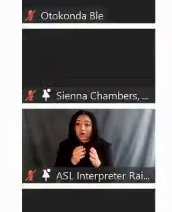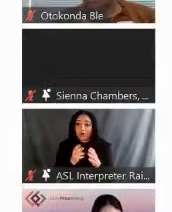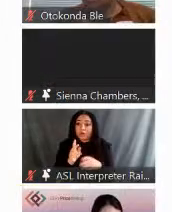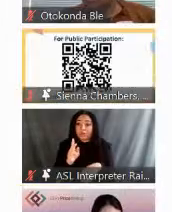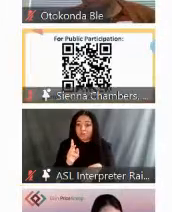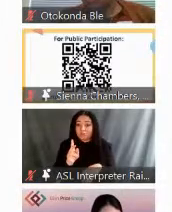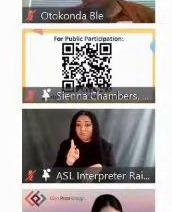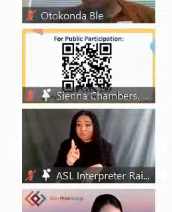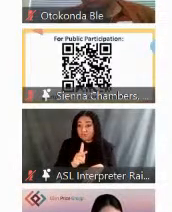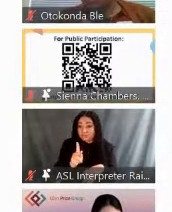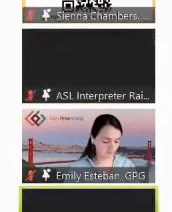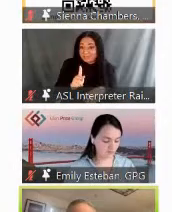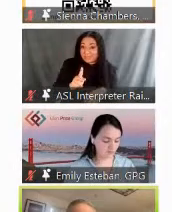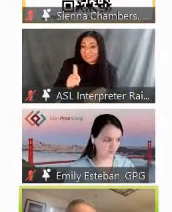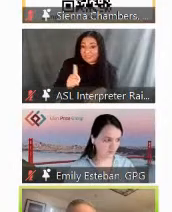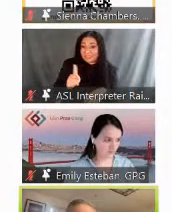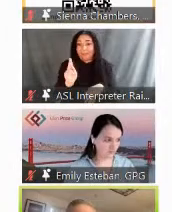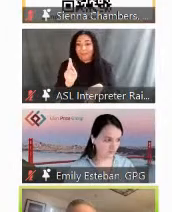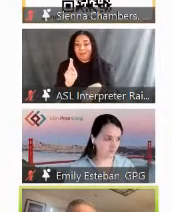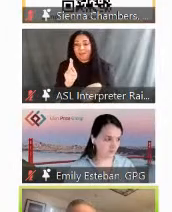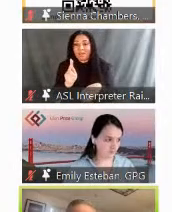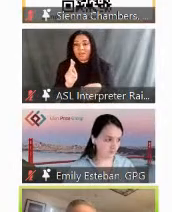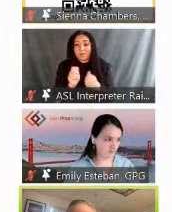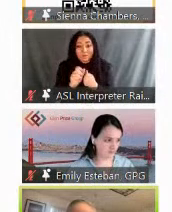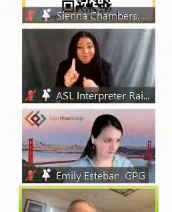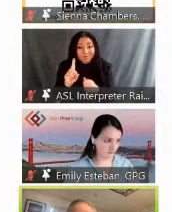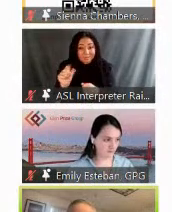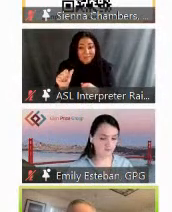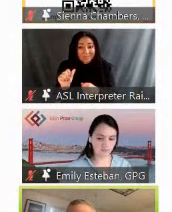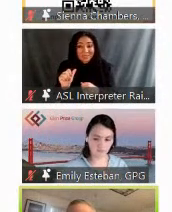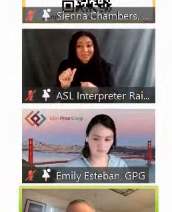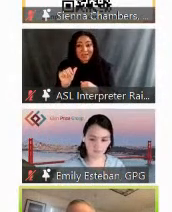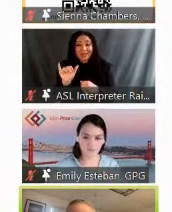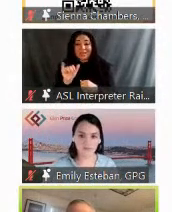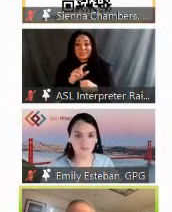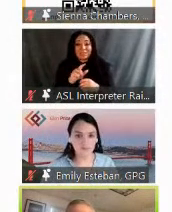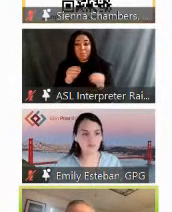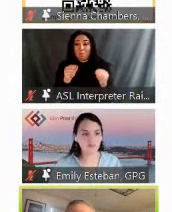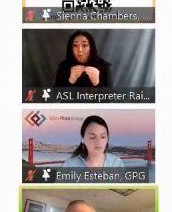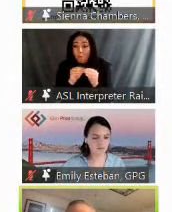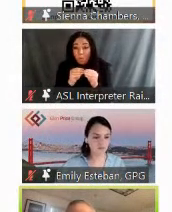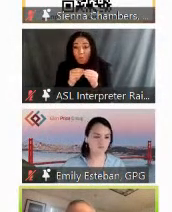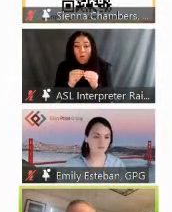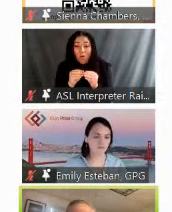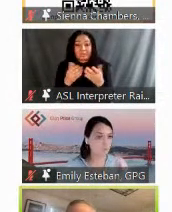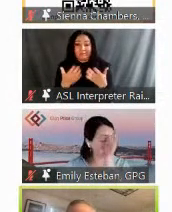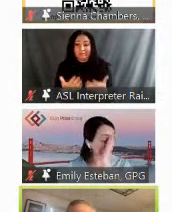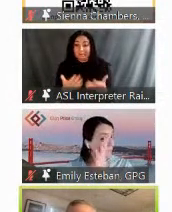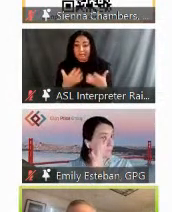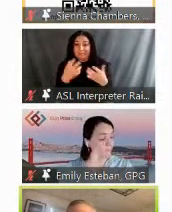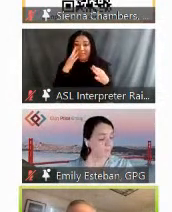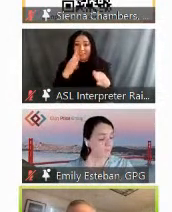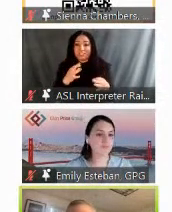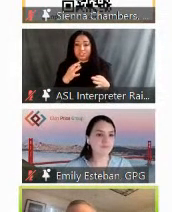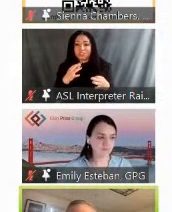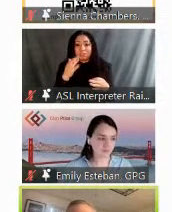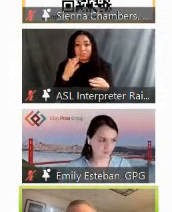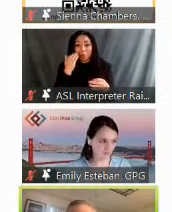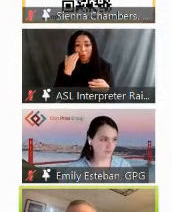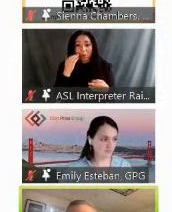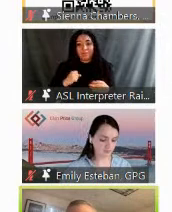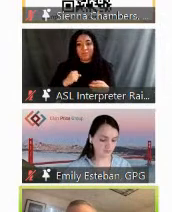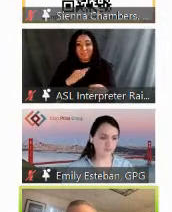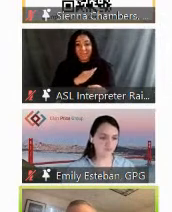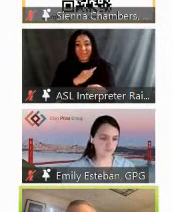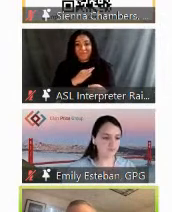decision is even heavier upon that family to ensure that the staff is welcoming and also has the expertise required to meet the needs of